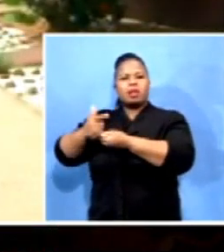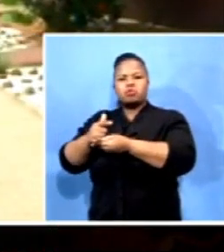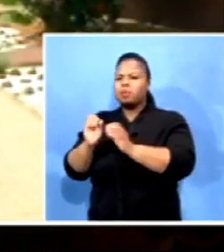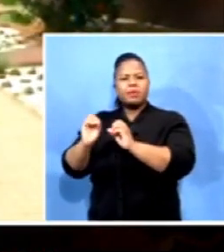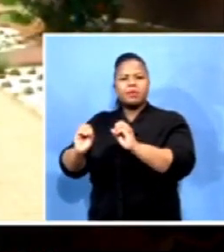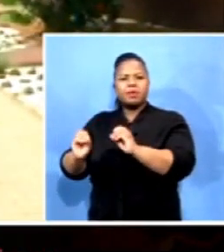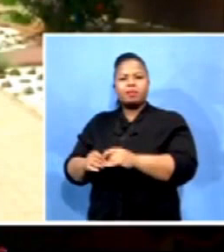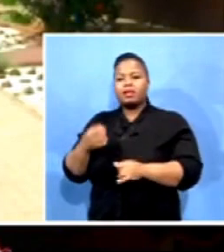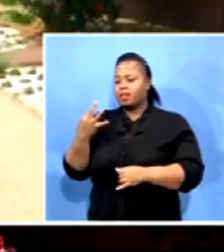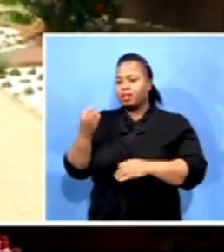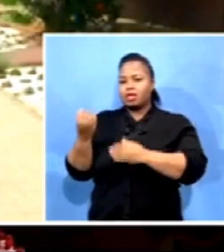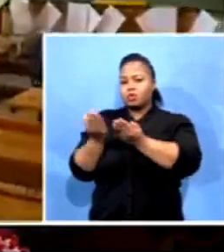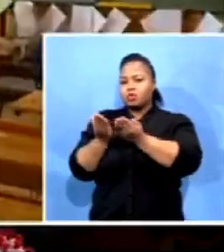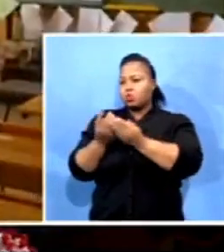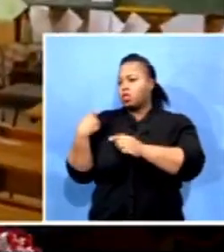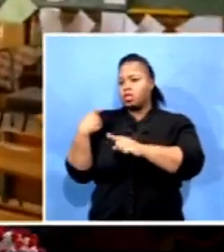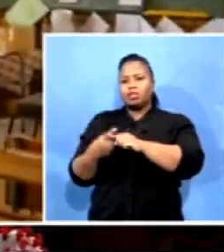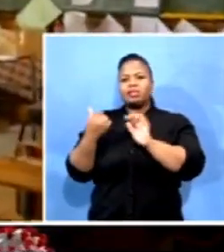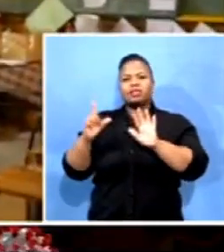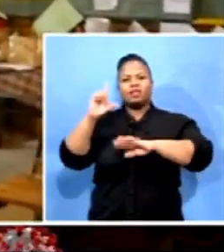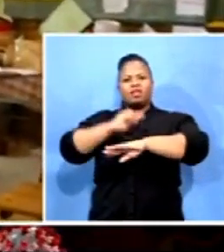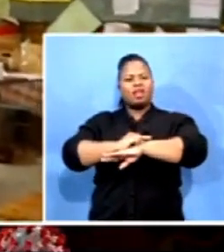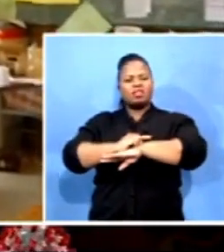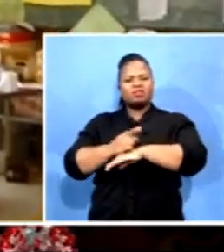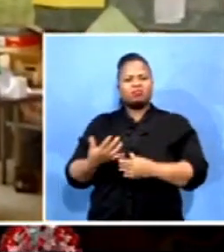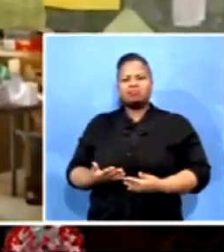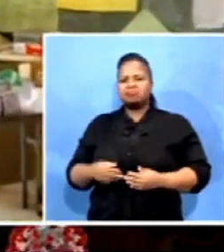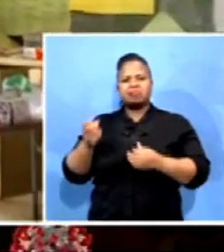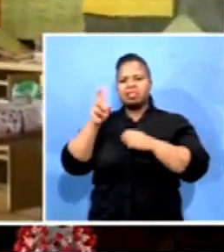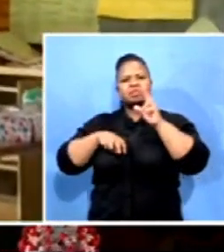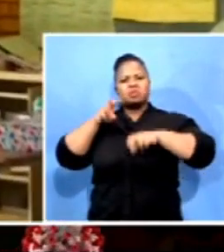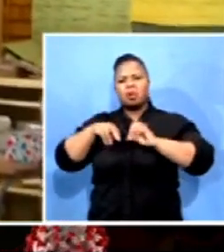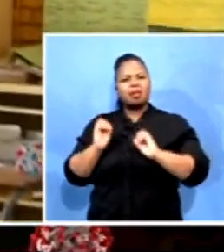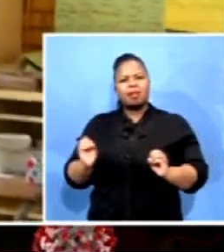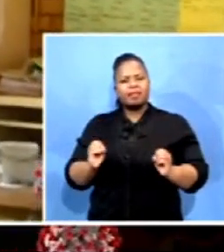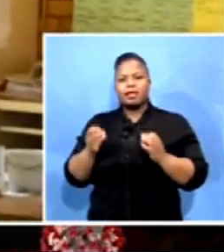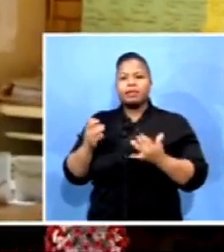days, actually there were no valuables that were taken from those schools, but the